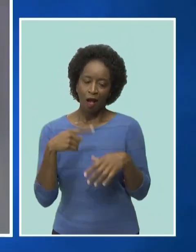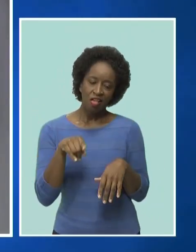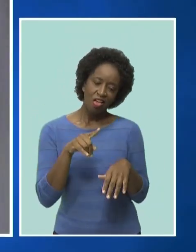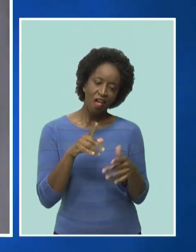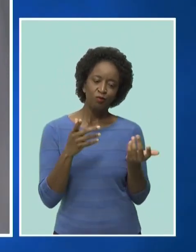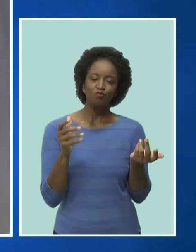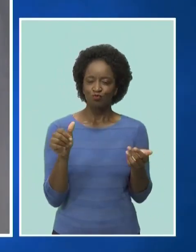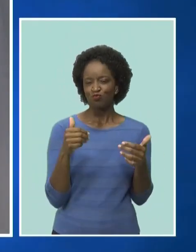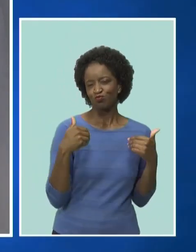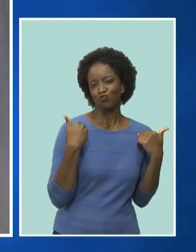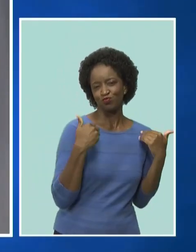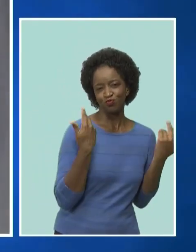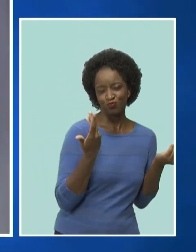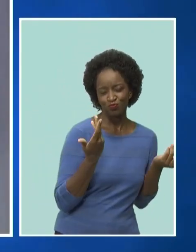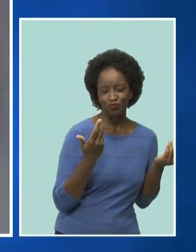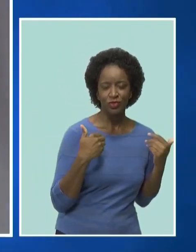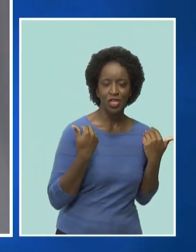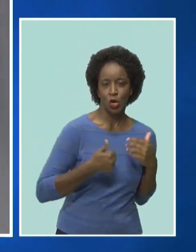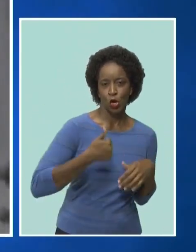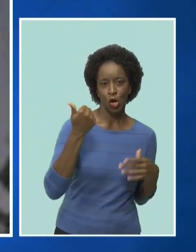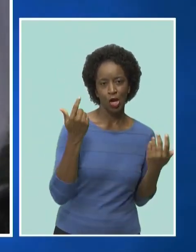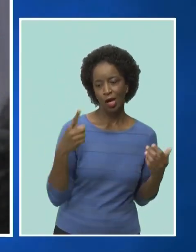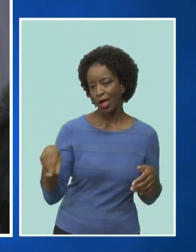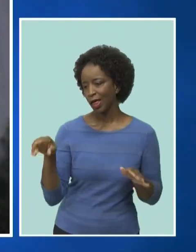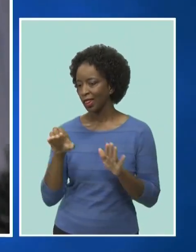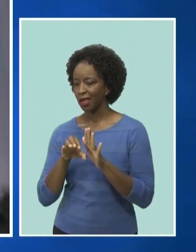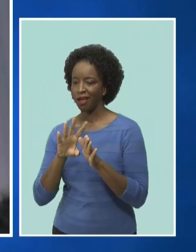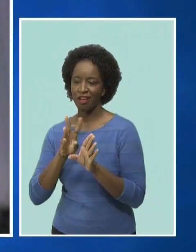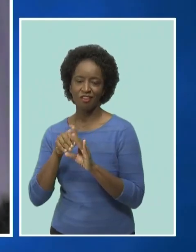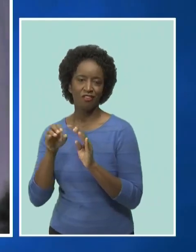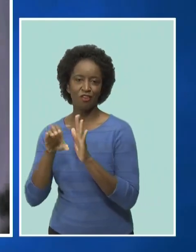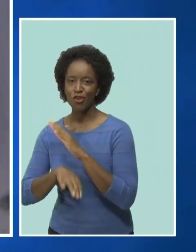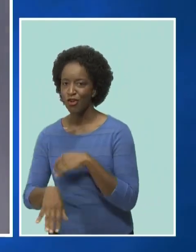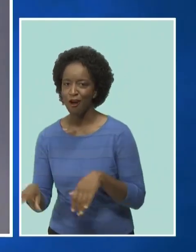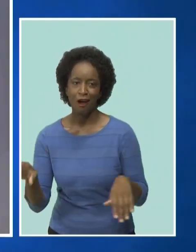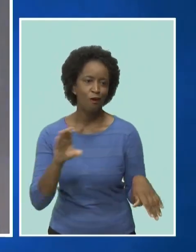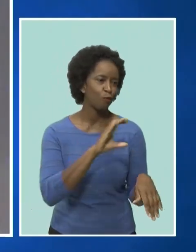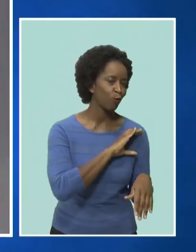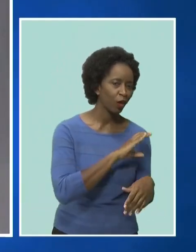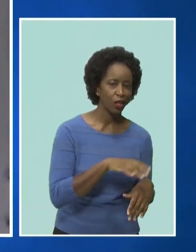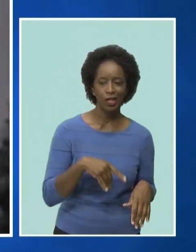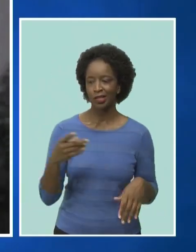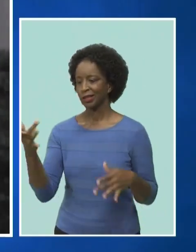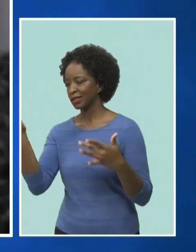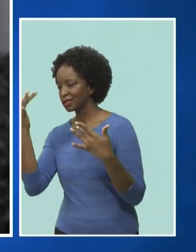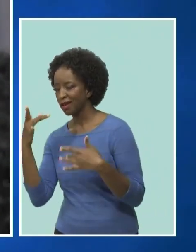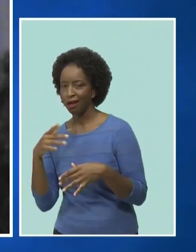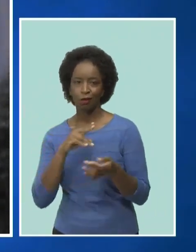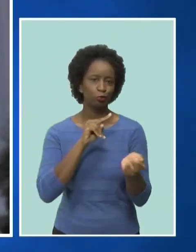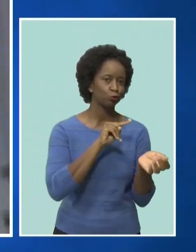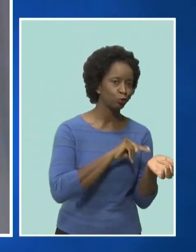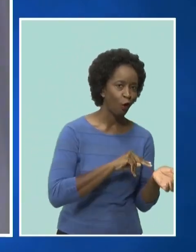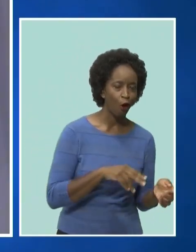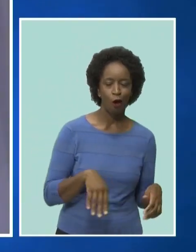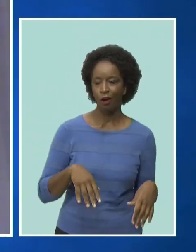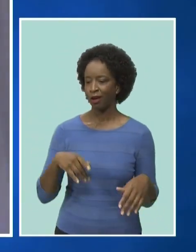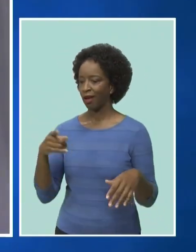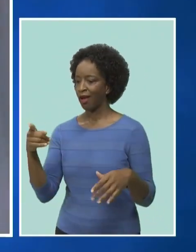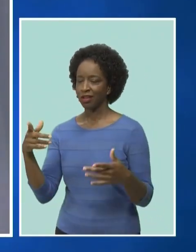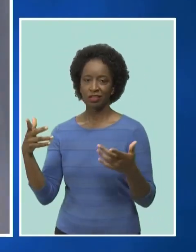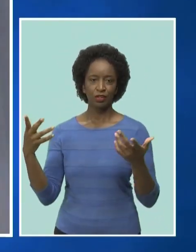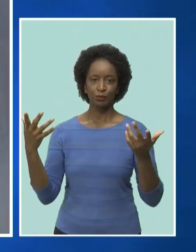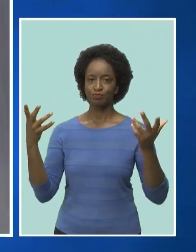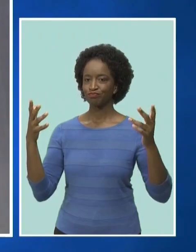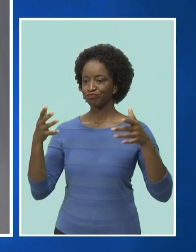see the criminals, I see the police, I see the injured, I see the nurses, the witches, I see the angels. So this